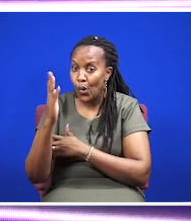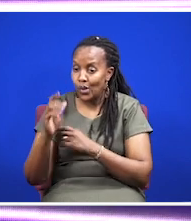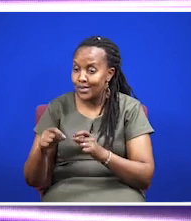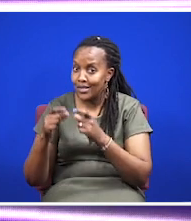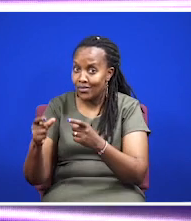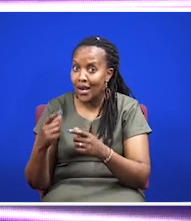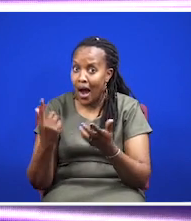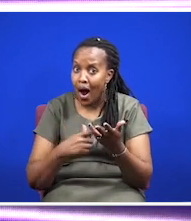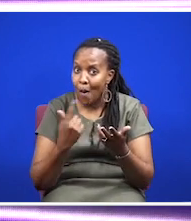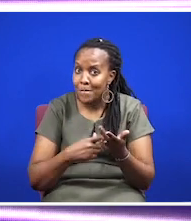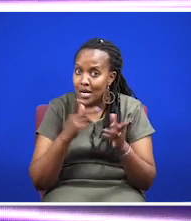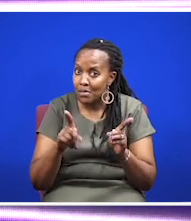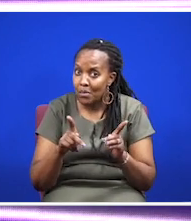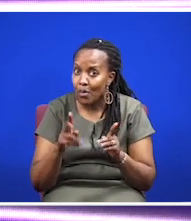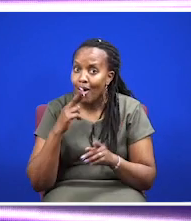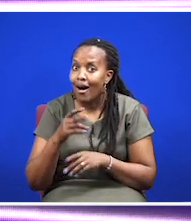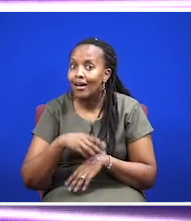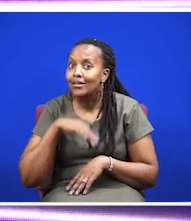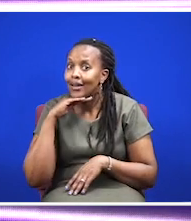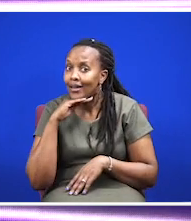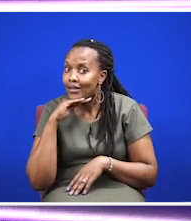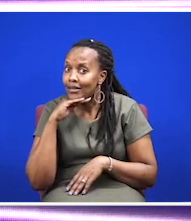people are dying of hunger?